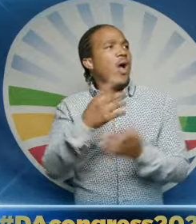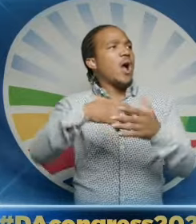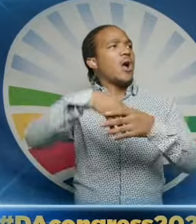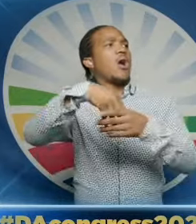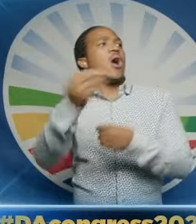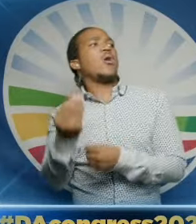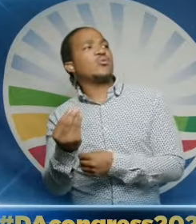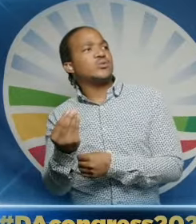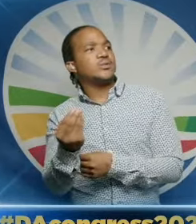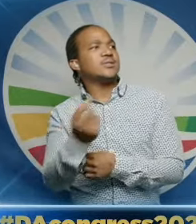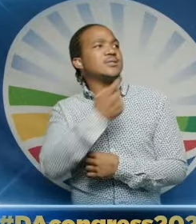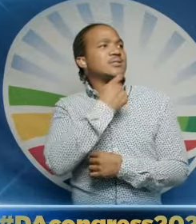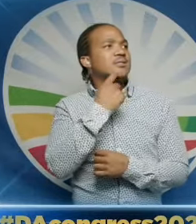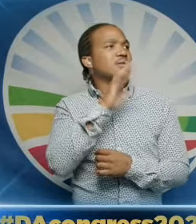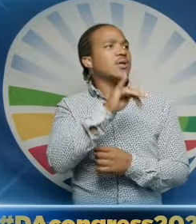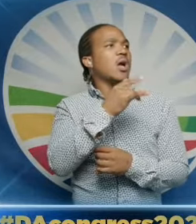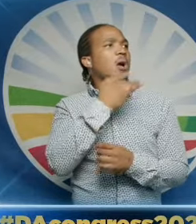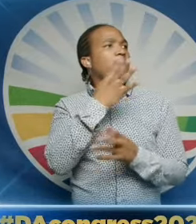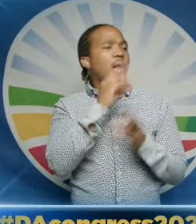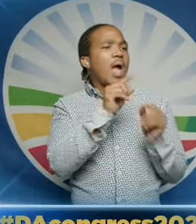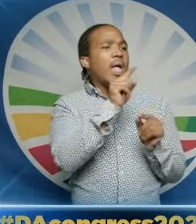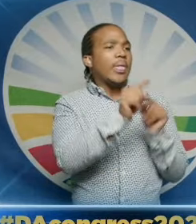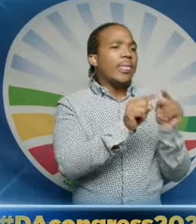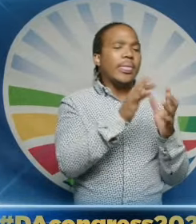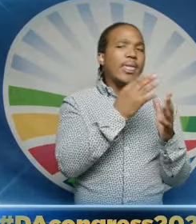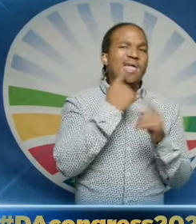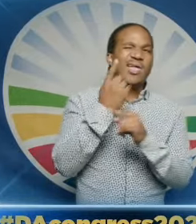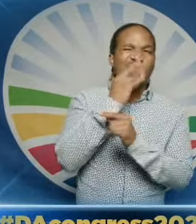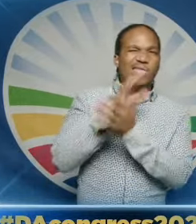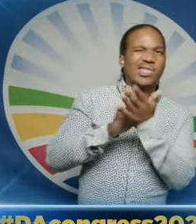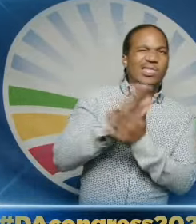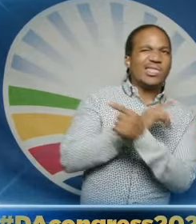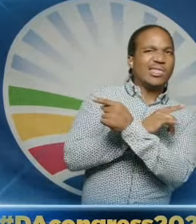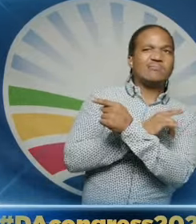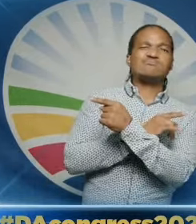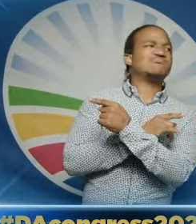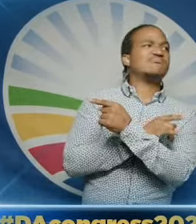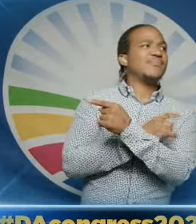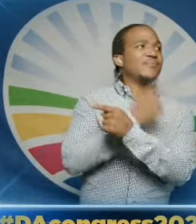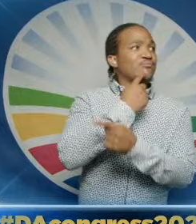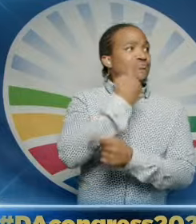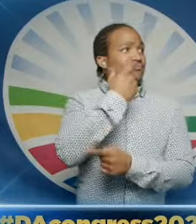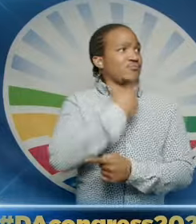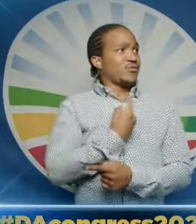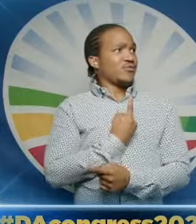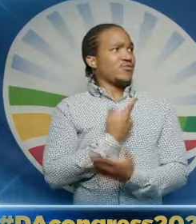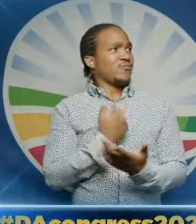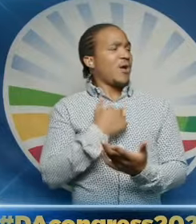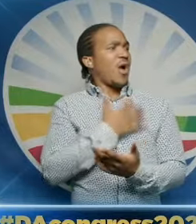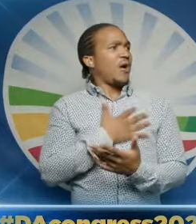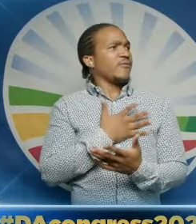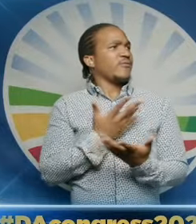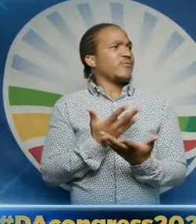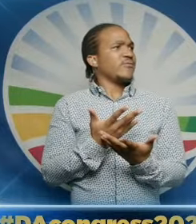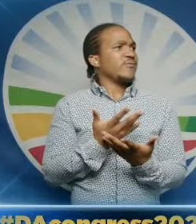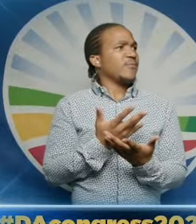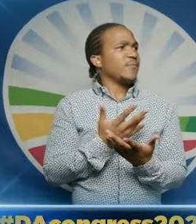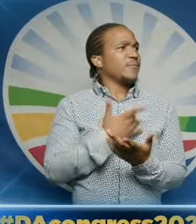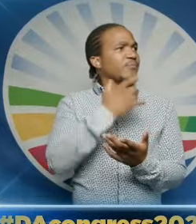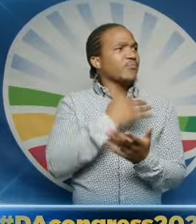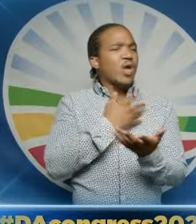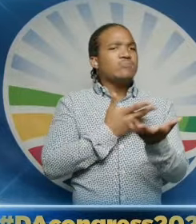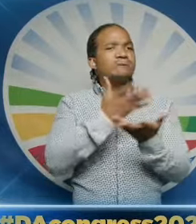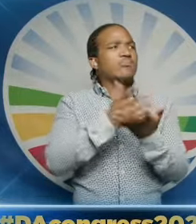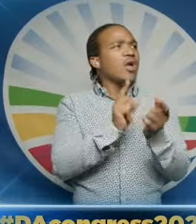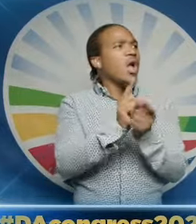to go and speak very badly about people. They've engaged me as an individual. I mean, you feel important. And not we have spoken to